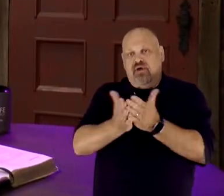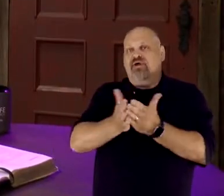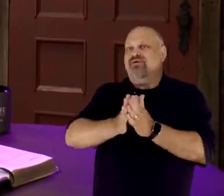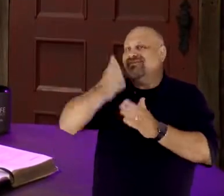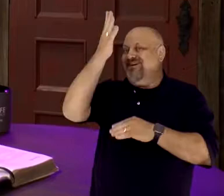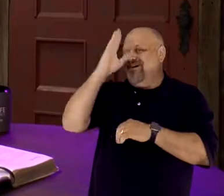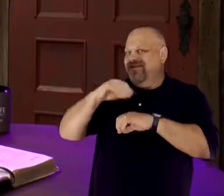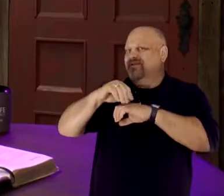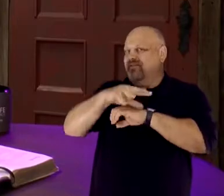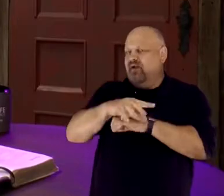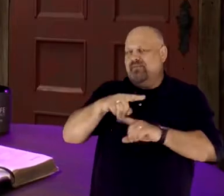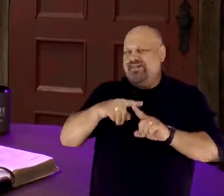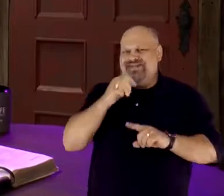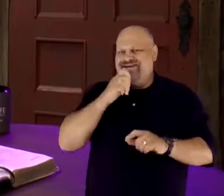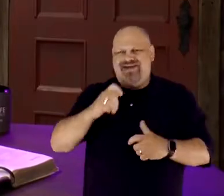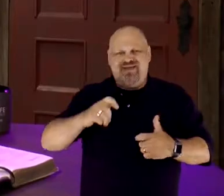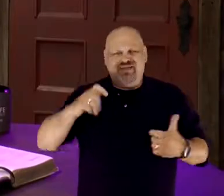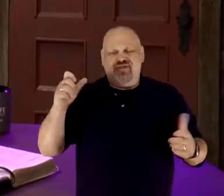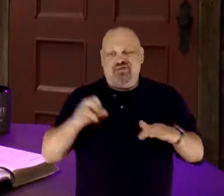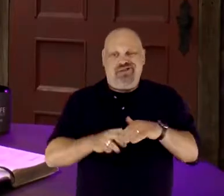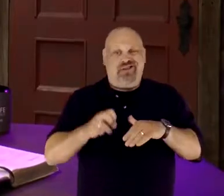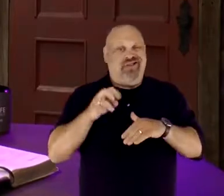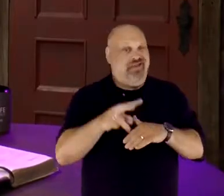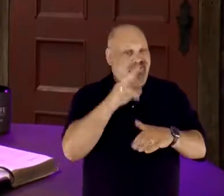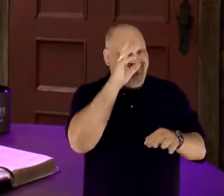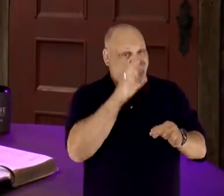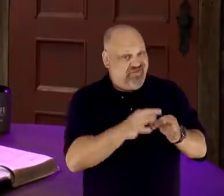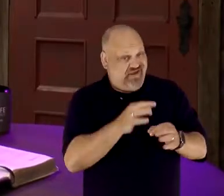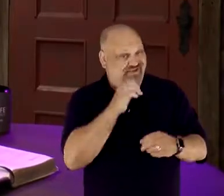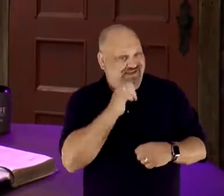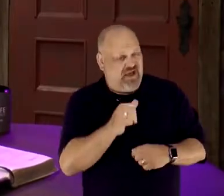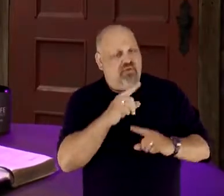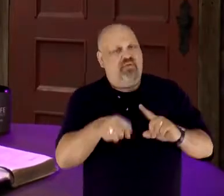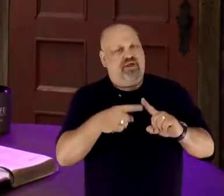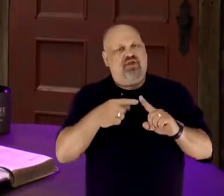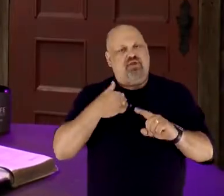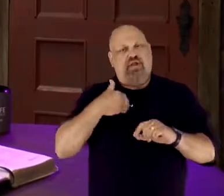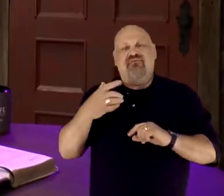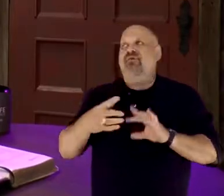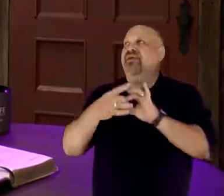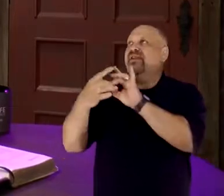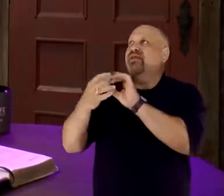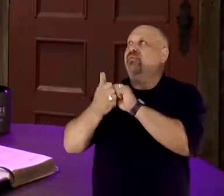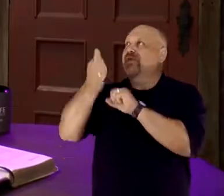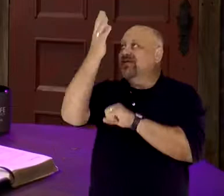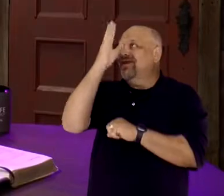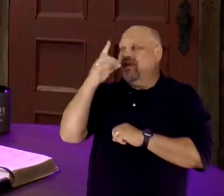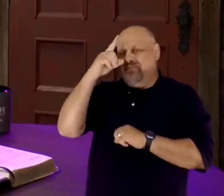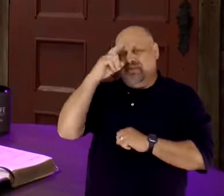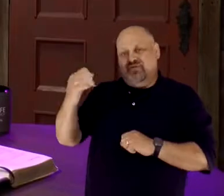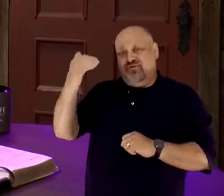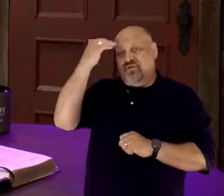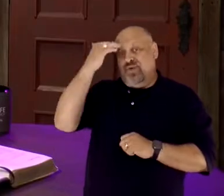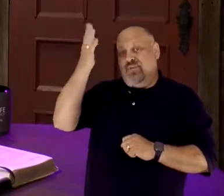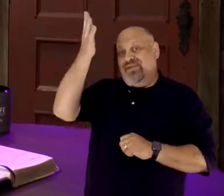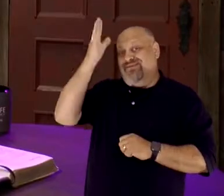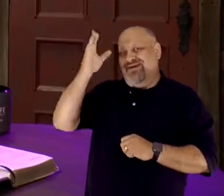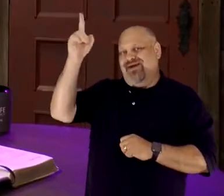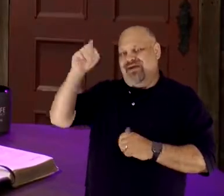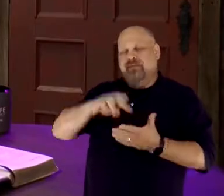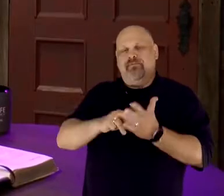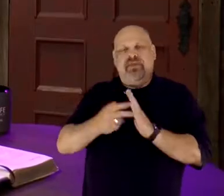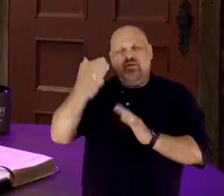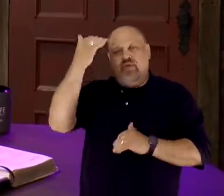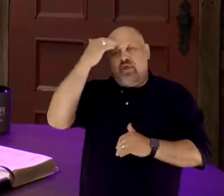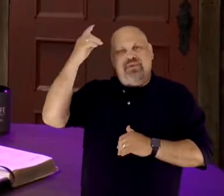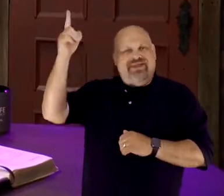this isn't such a great leap of faith when you have a relationship with God, because knowing God means